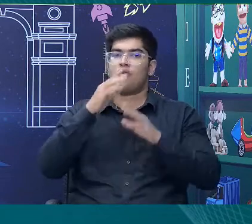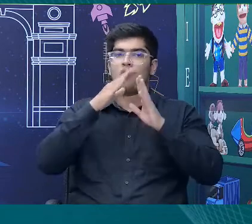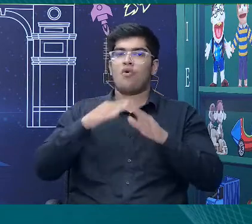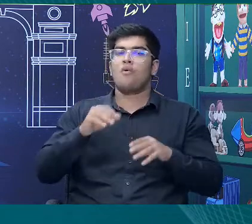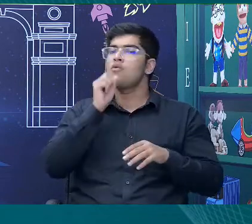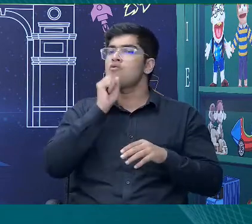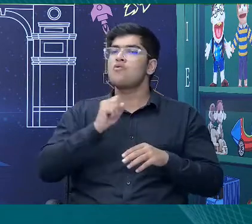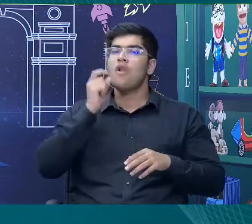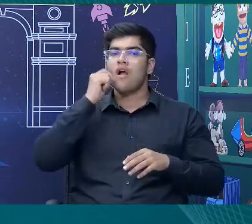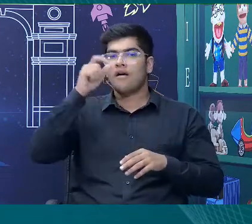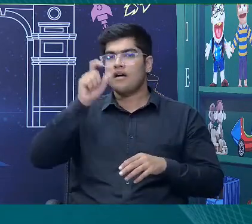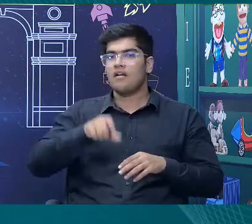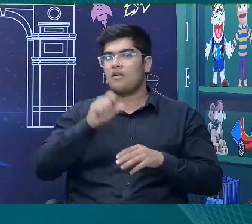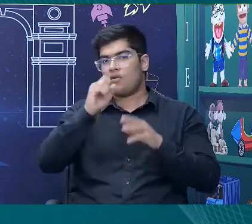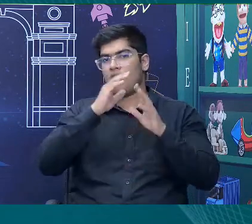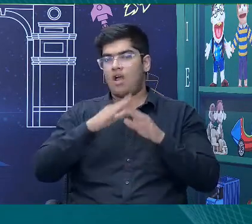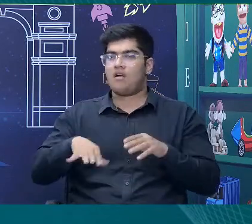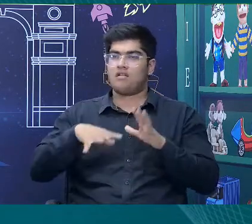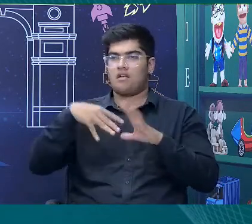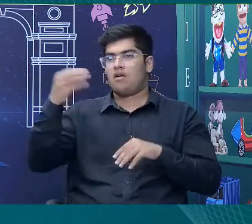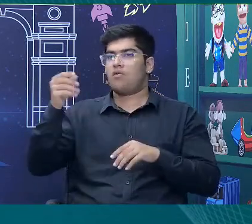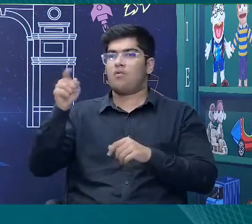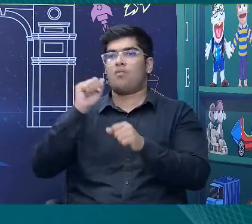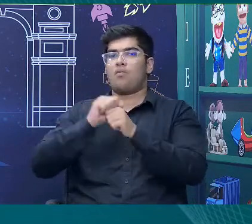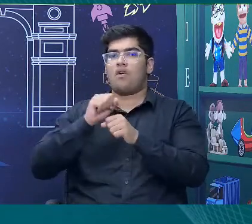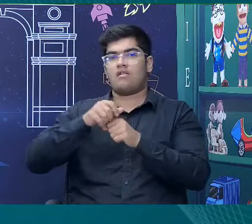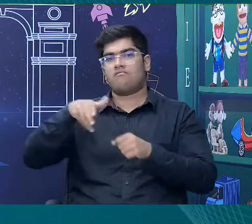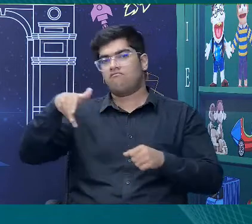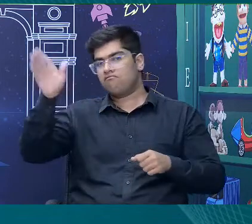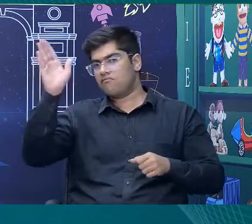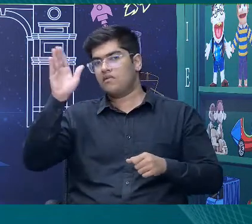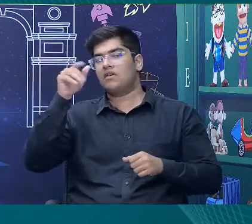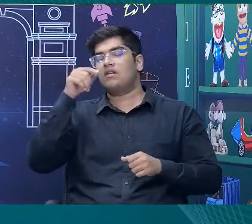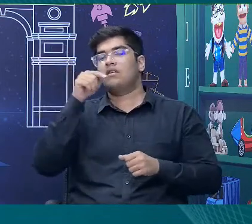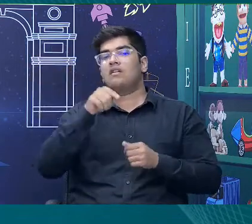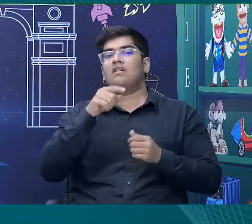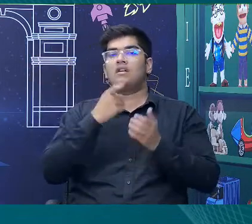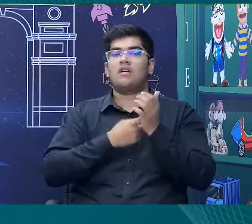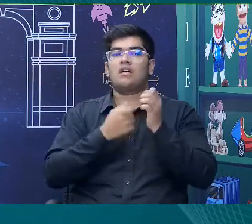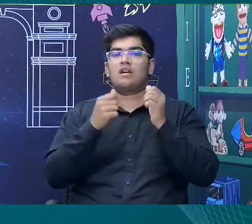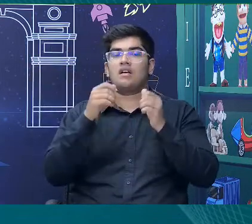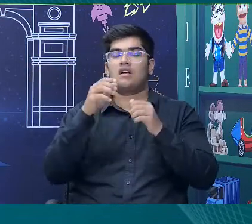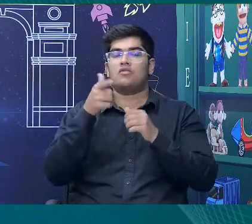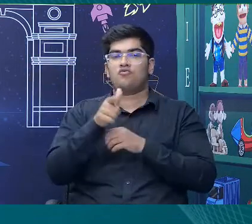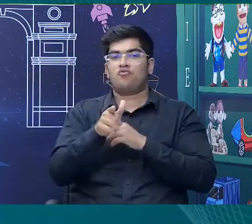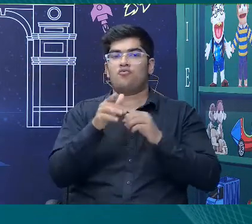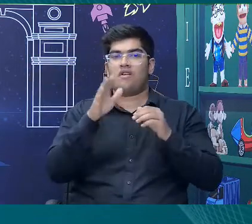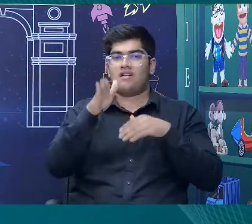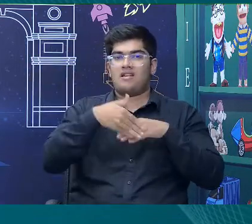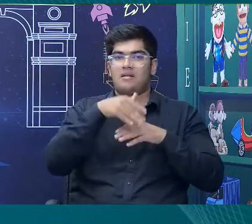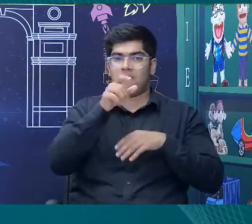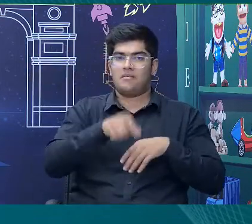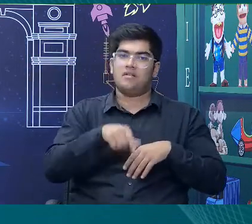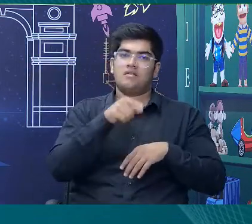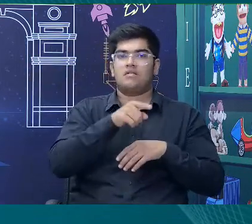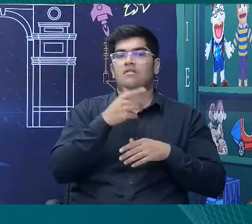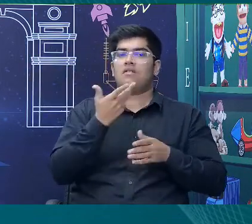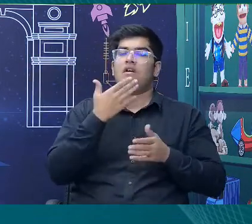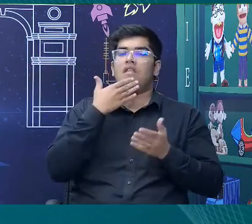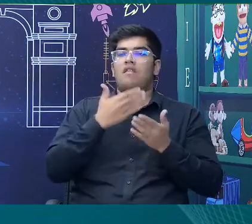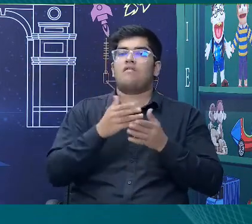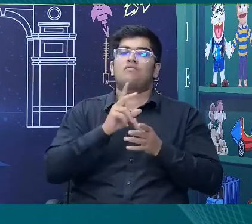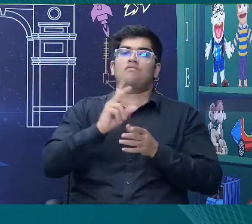house. The old man goes to work while this rat trap seller makes it, to his